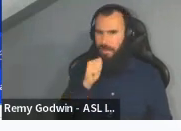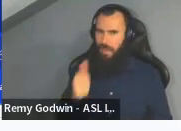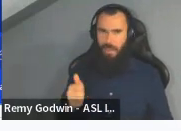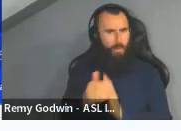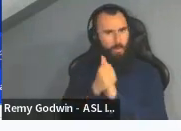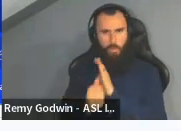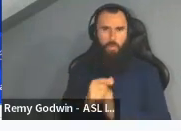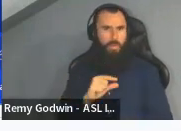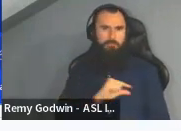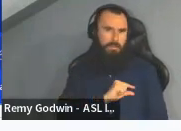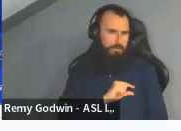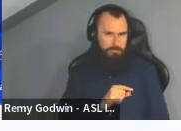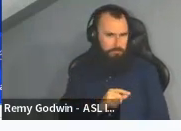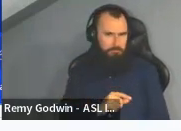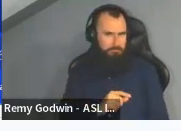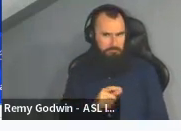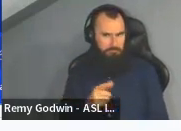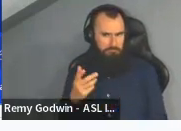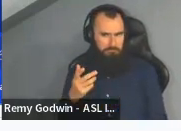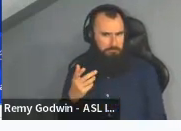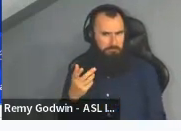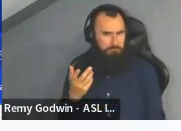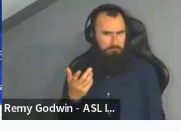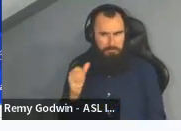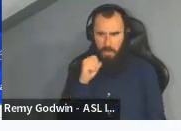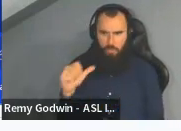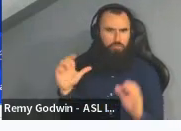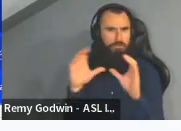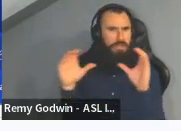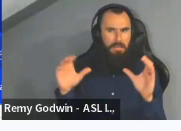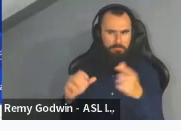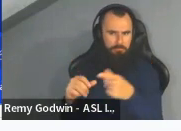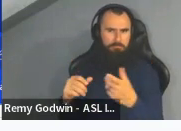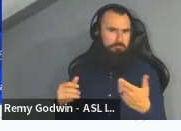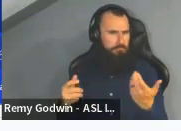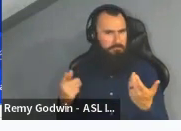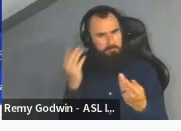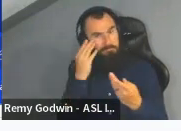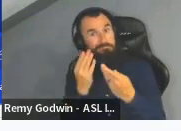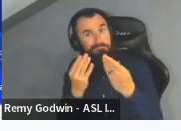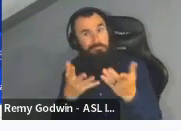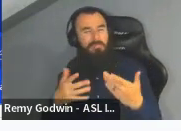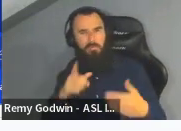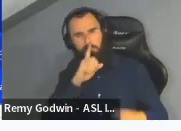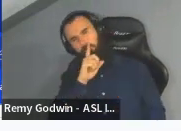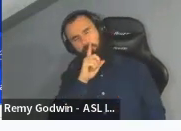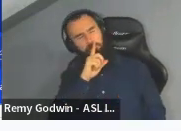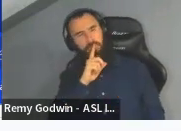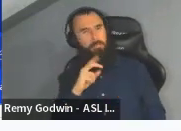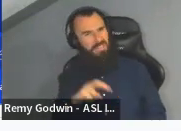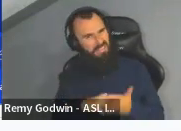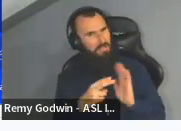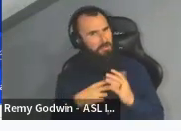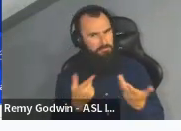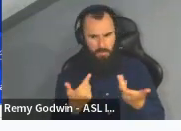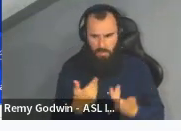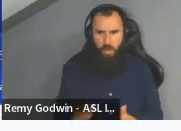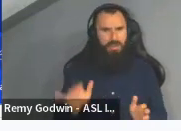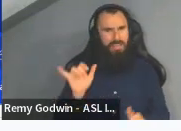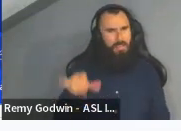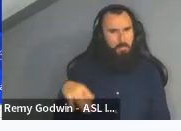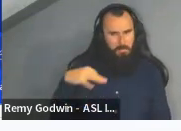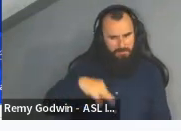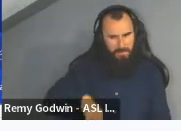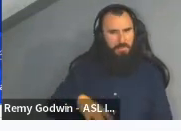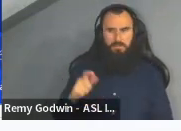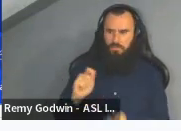yeah, basically any kind of service that they're non-certified to do. So that would be a loss of benefit or a change in the programming